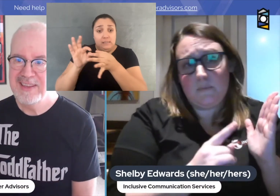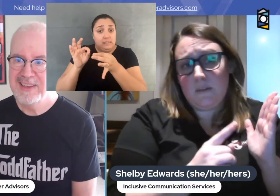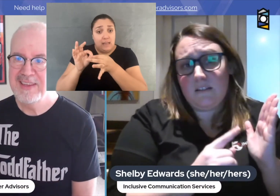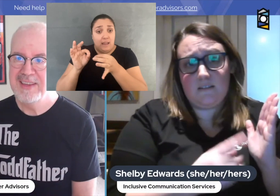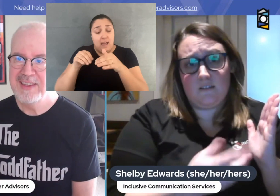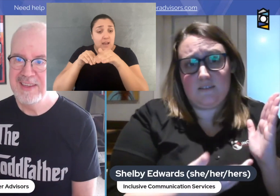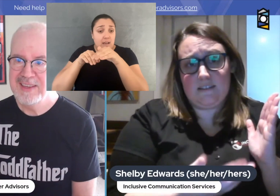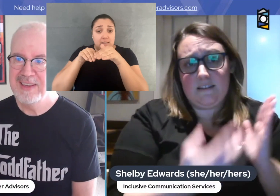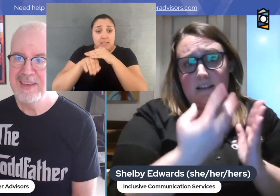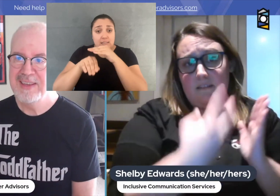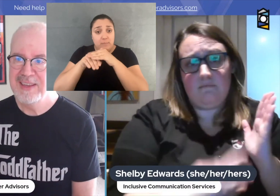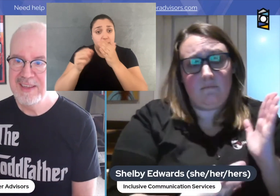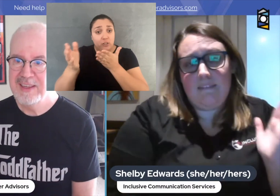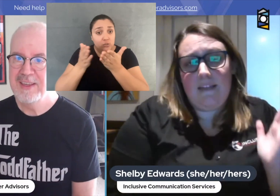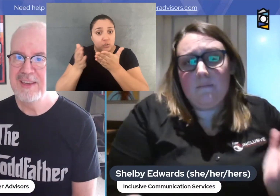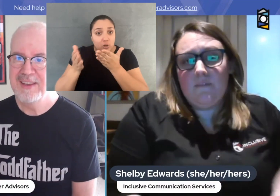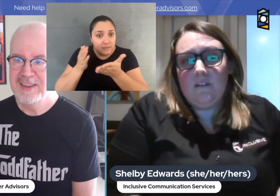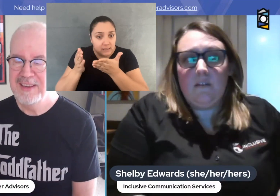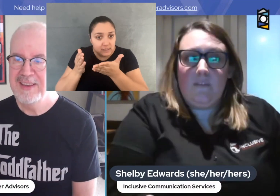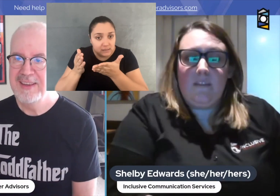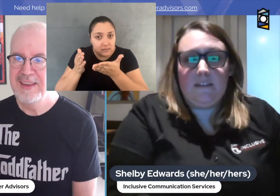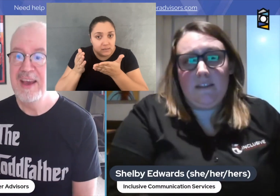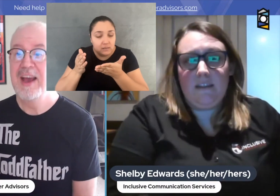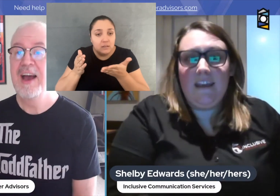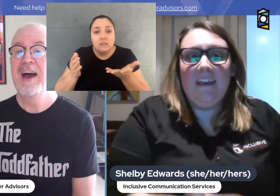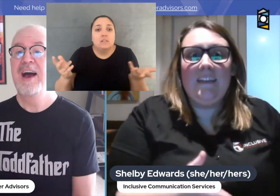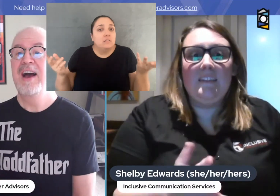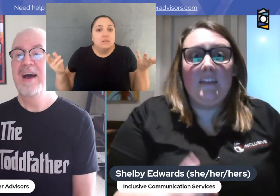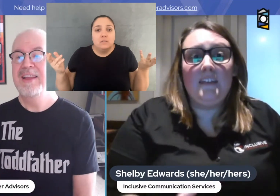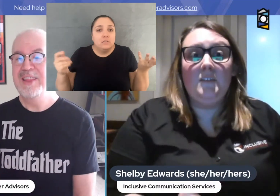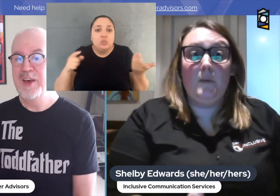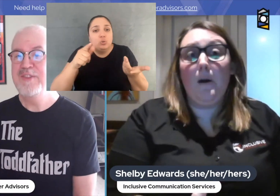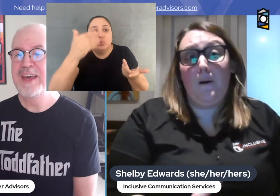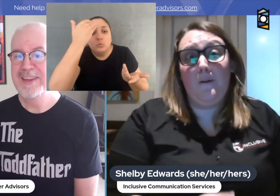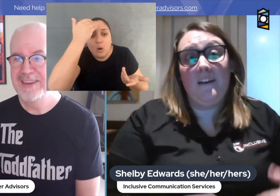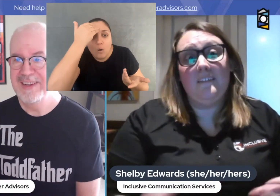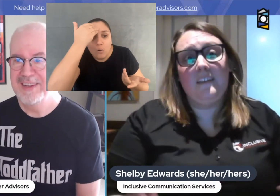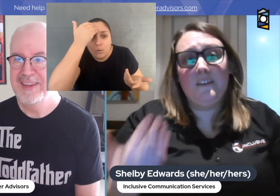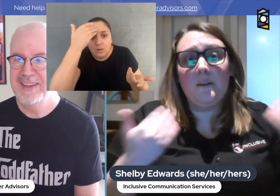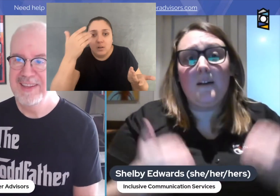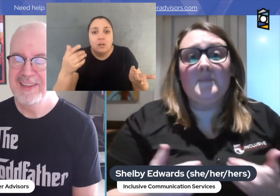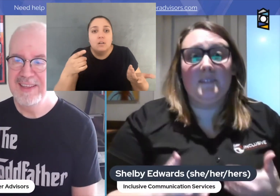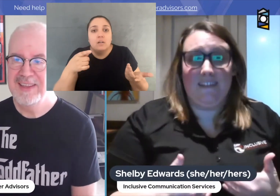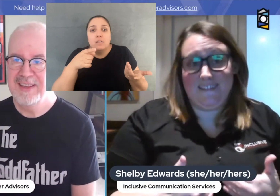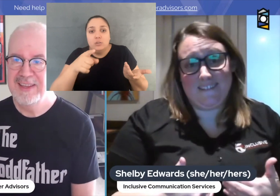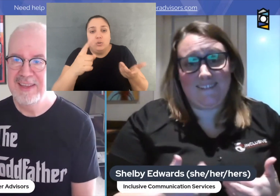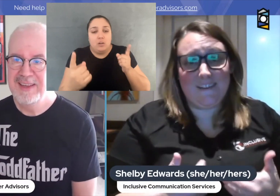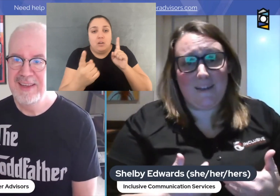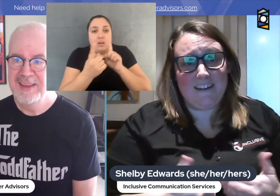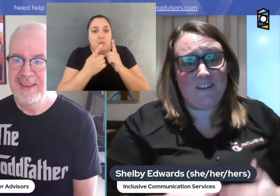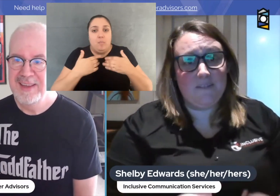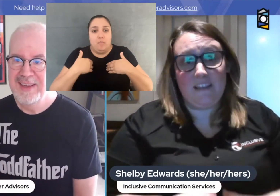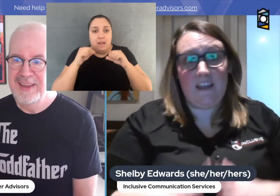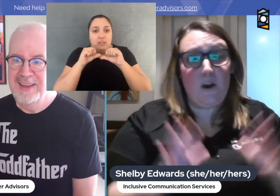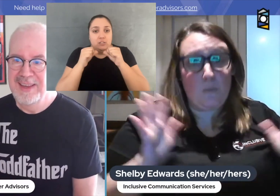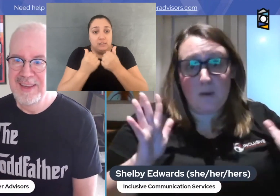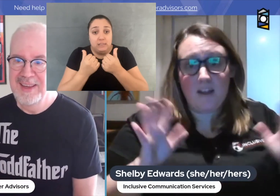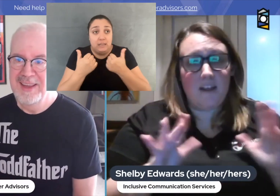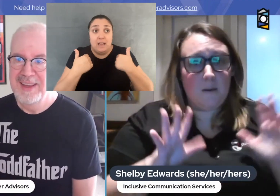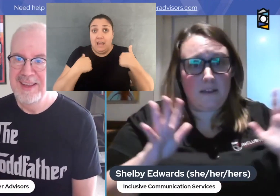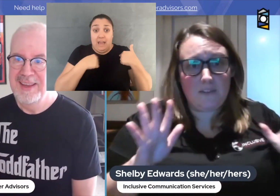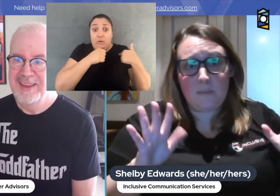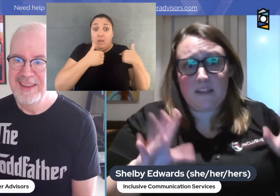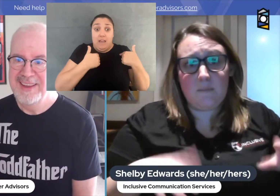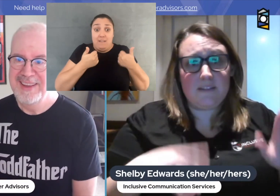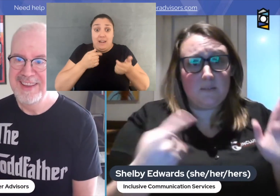need accessibility services? And let them fill in what they need. Then then you come to an agency like mine and you say, help,